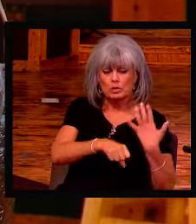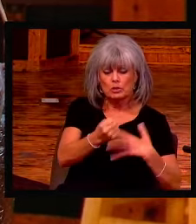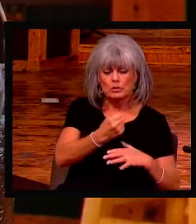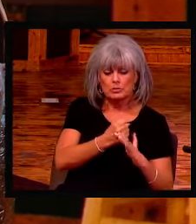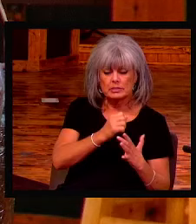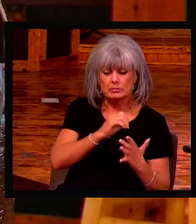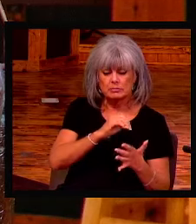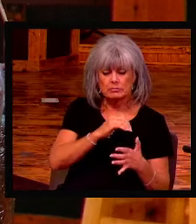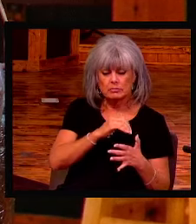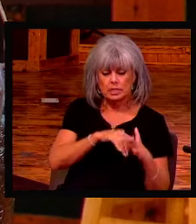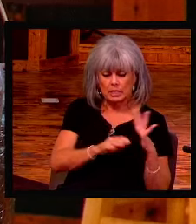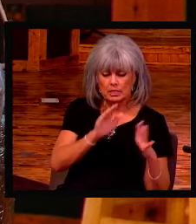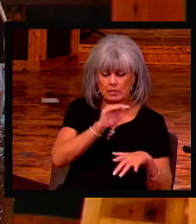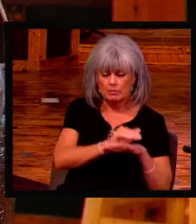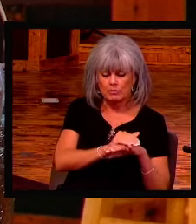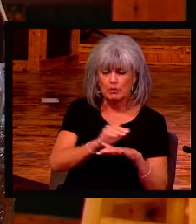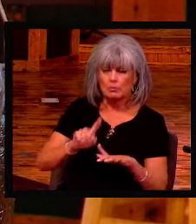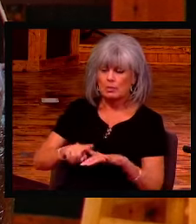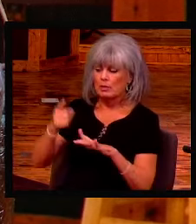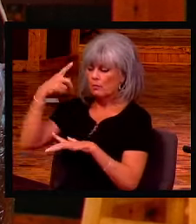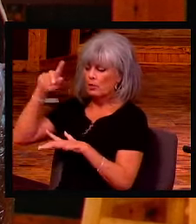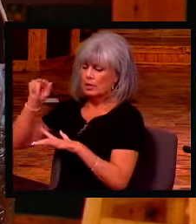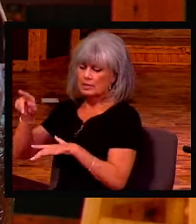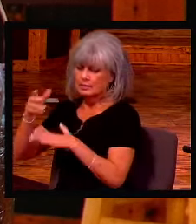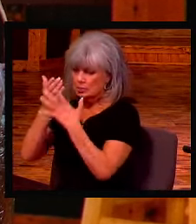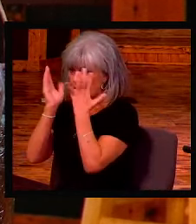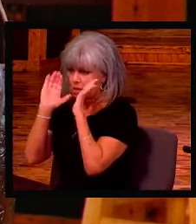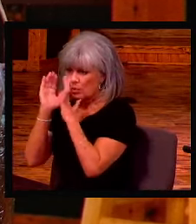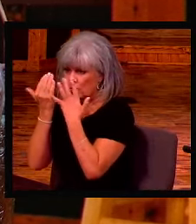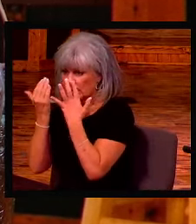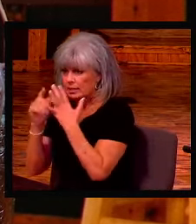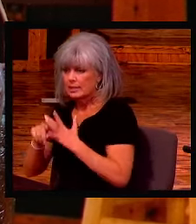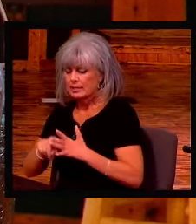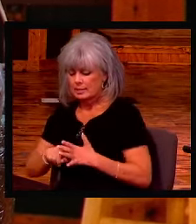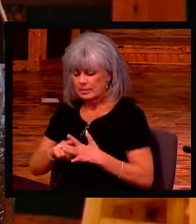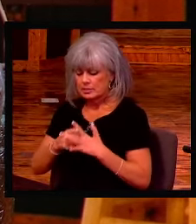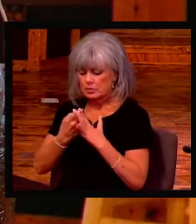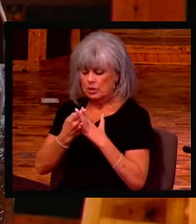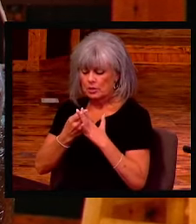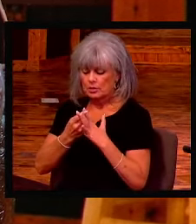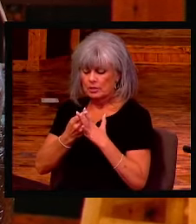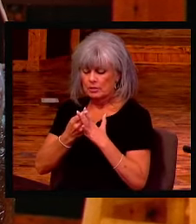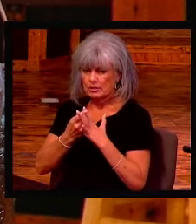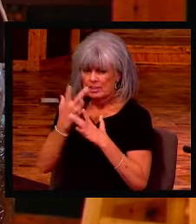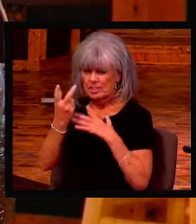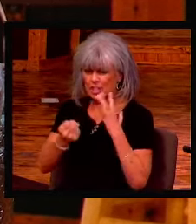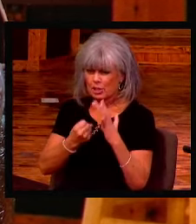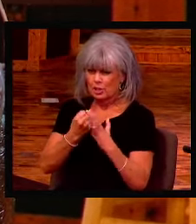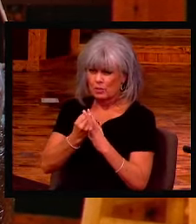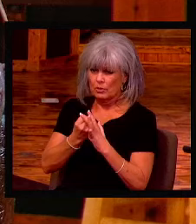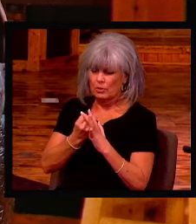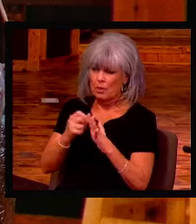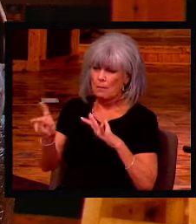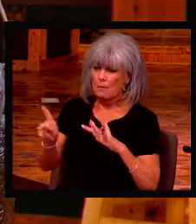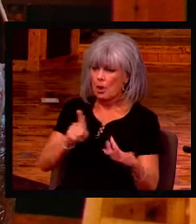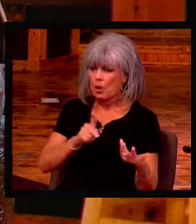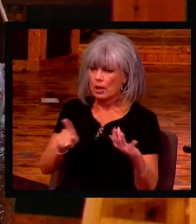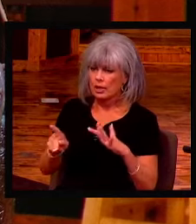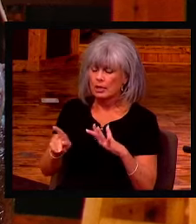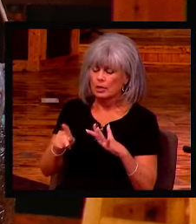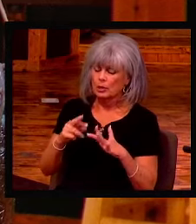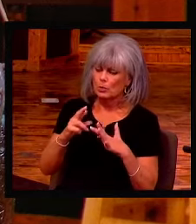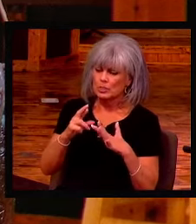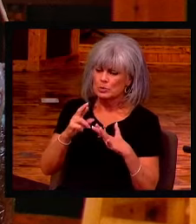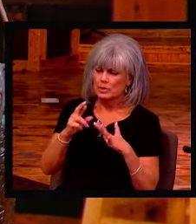31st is witch's New Year. And they start the year off with a huge party, a huge ritual,